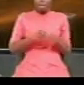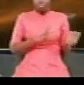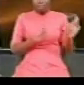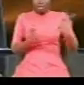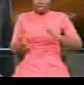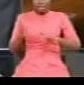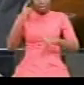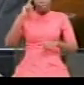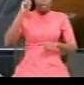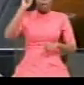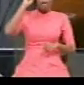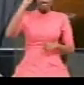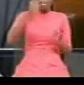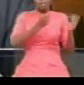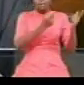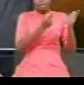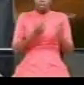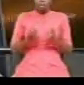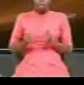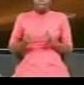for his coming.